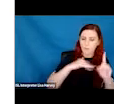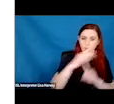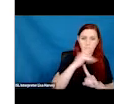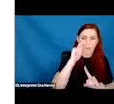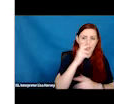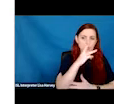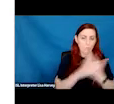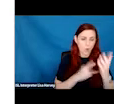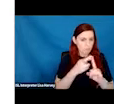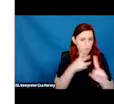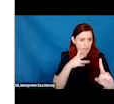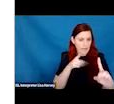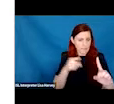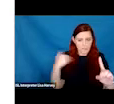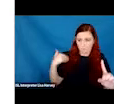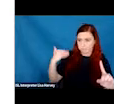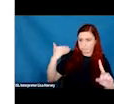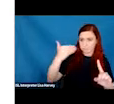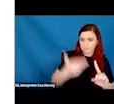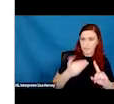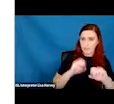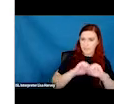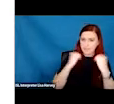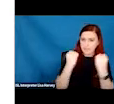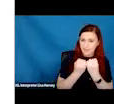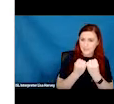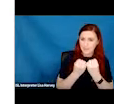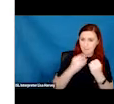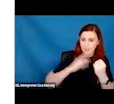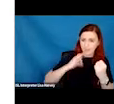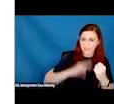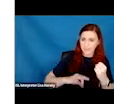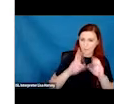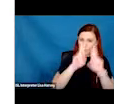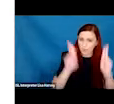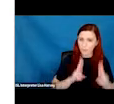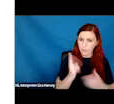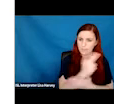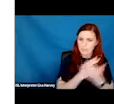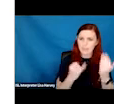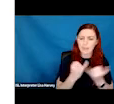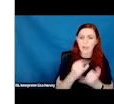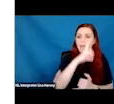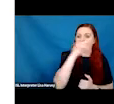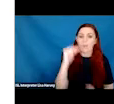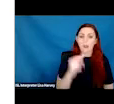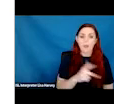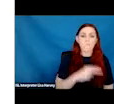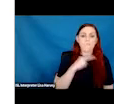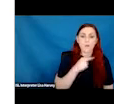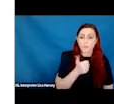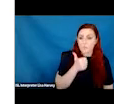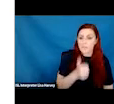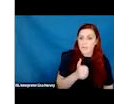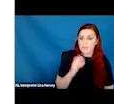the historical, societal benefits of universal design. For example, voice-to-text software was originally